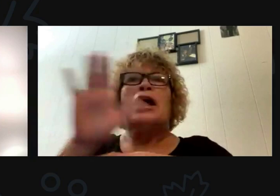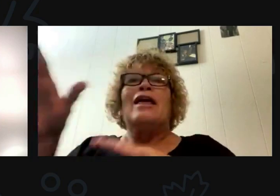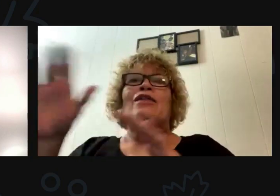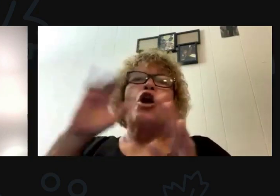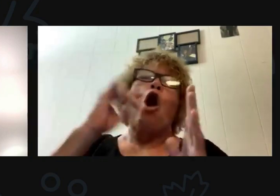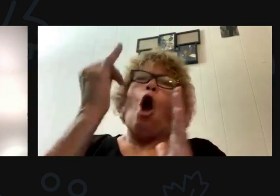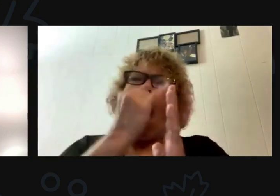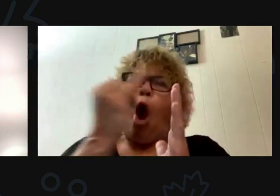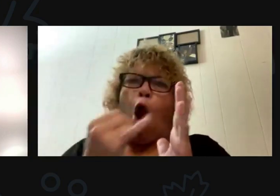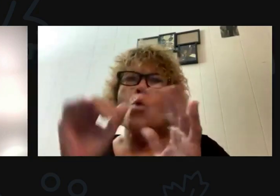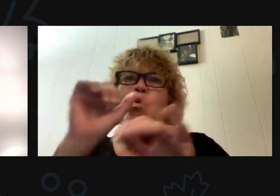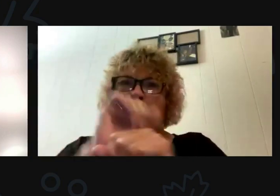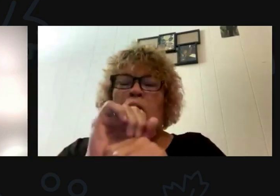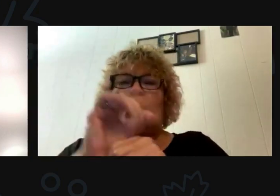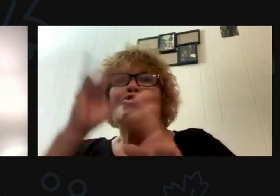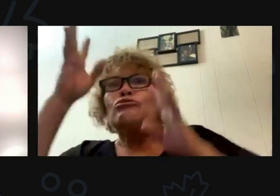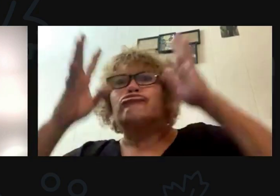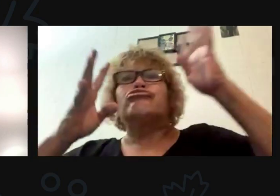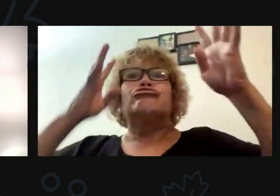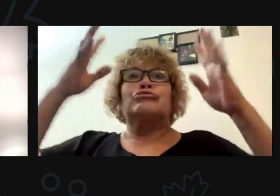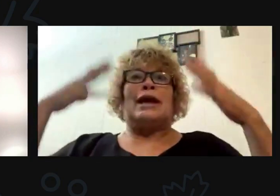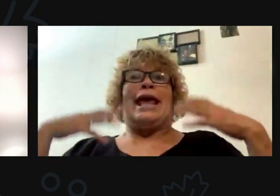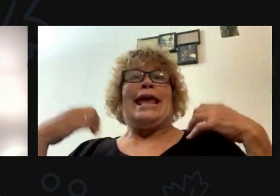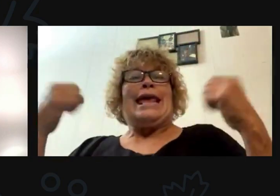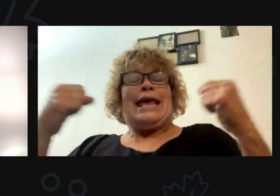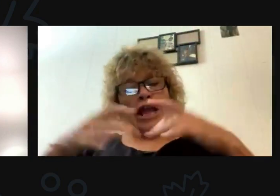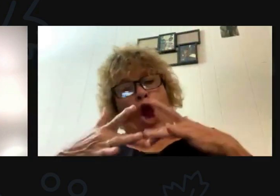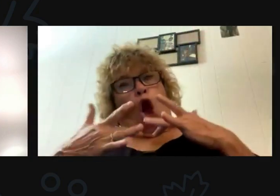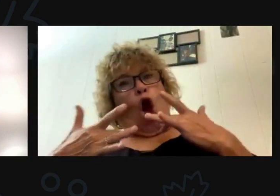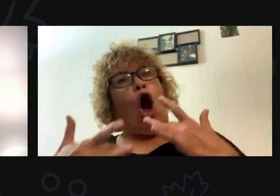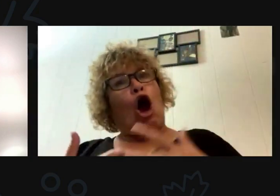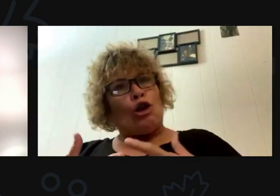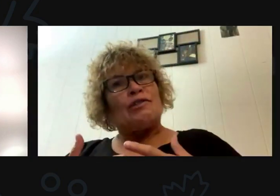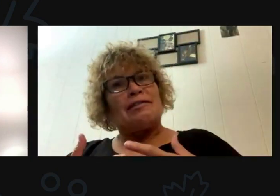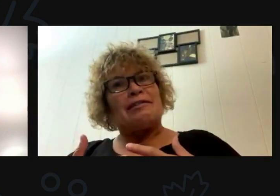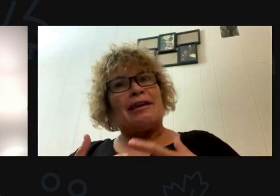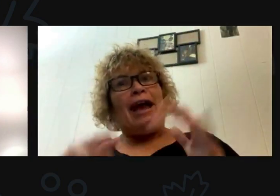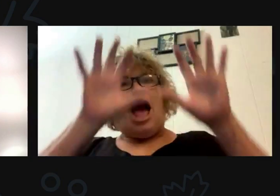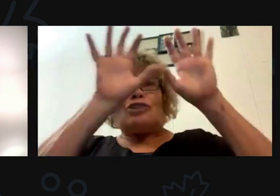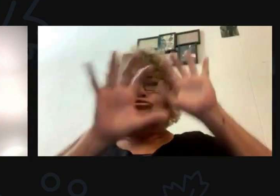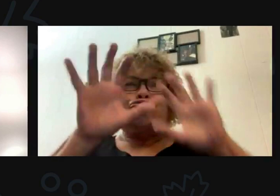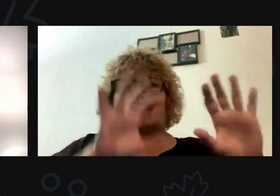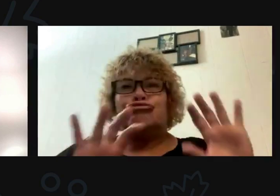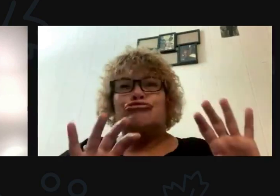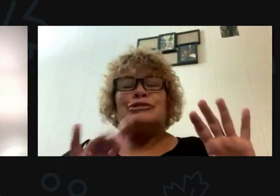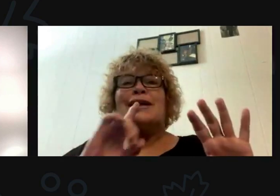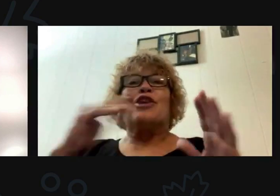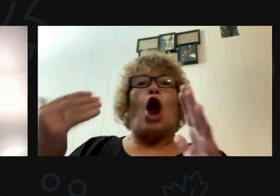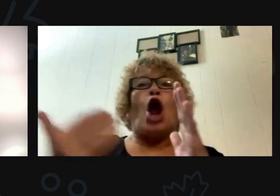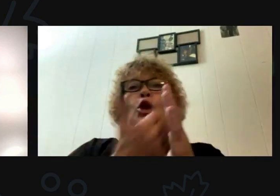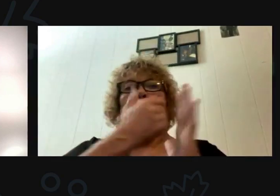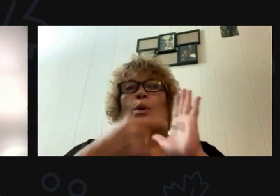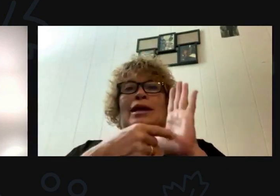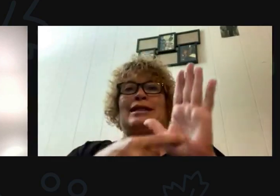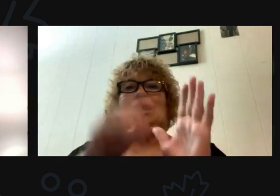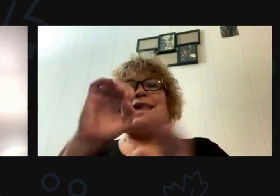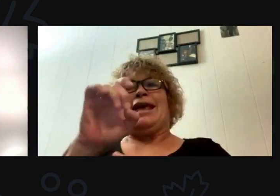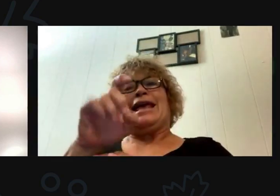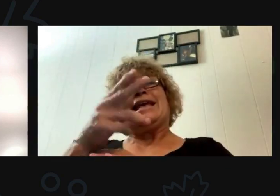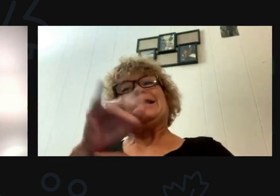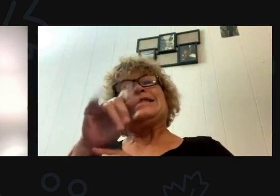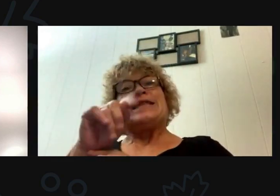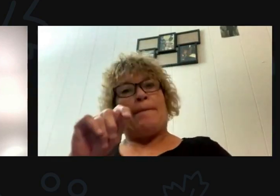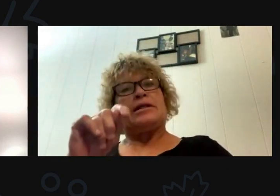artwork to create this Healing Hearts Collage as a part of our new special exhibit, A History of Healing. Each of